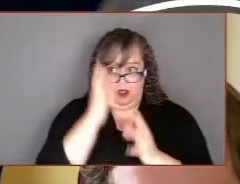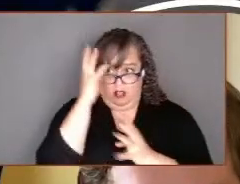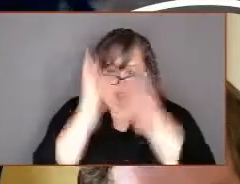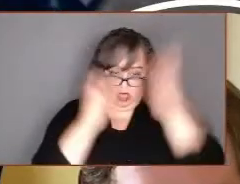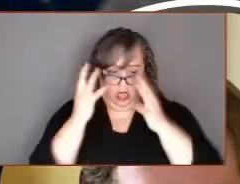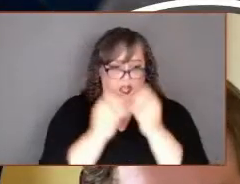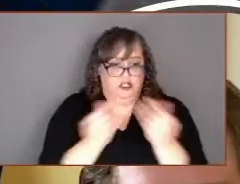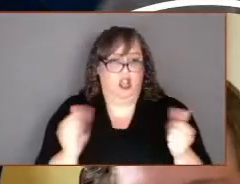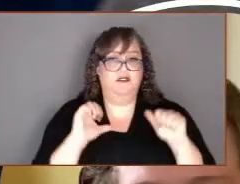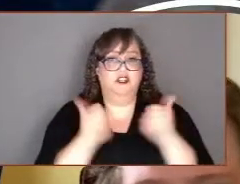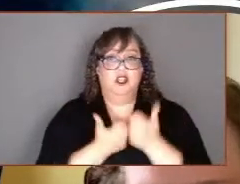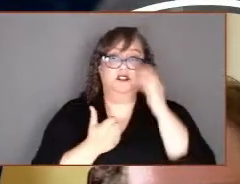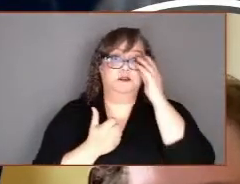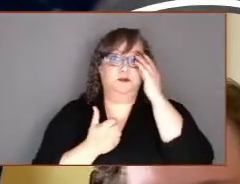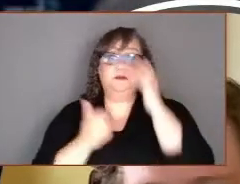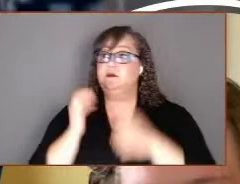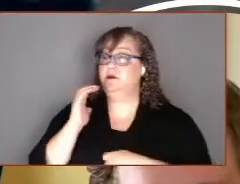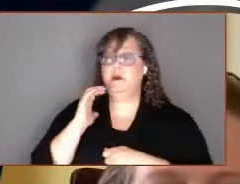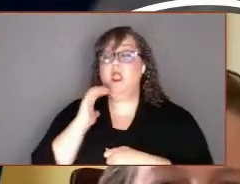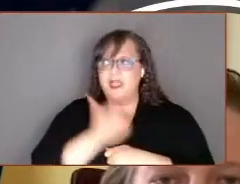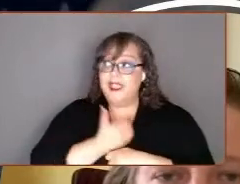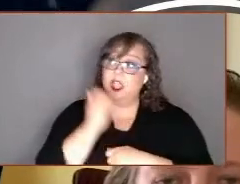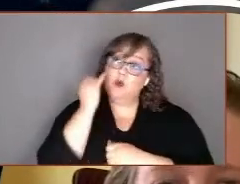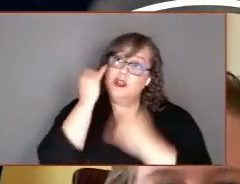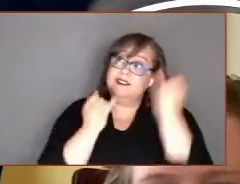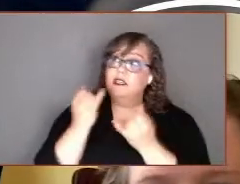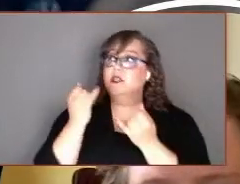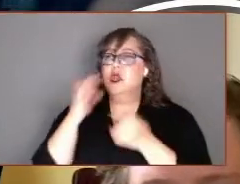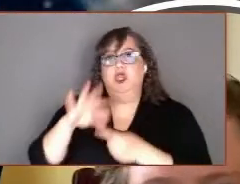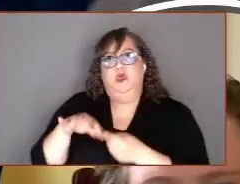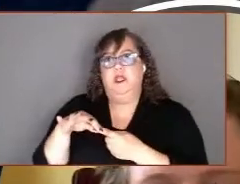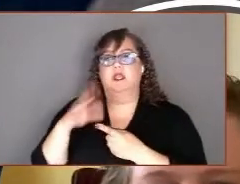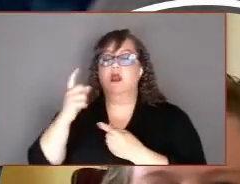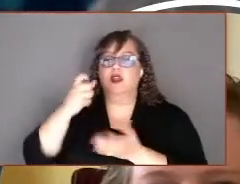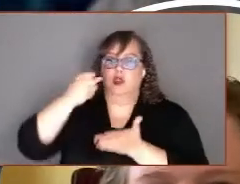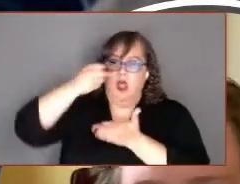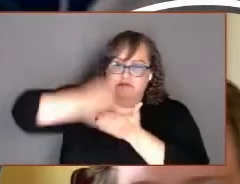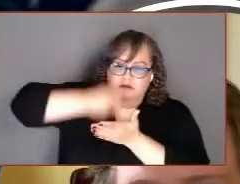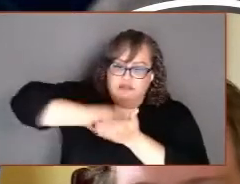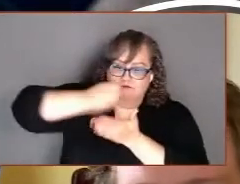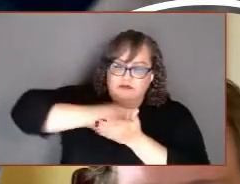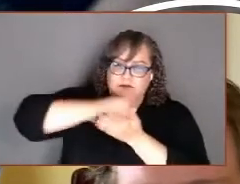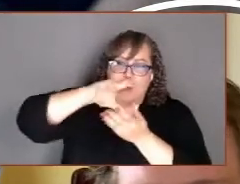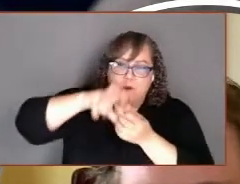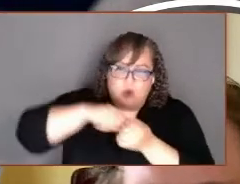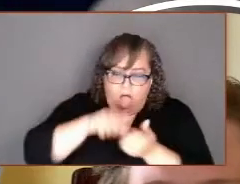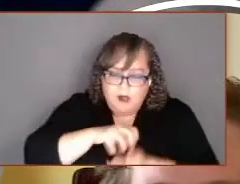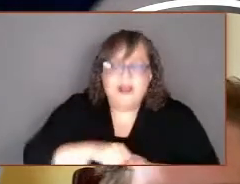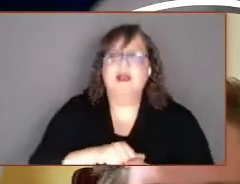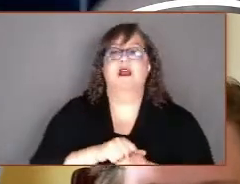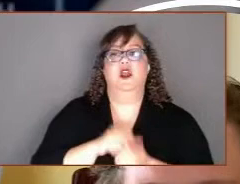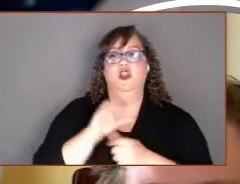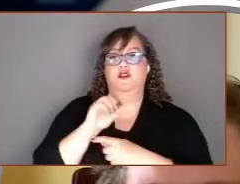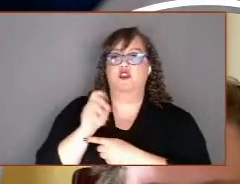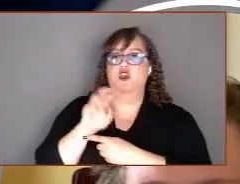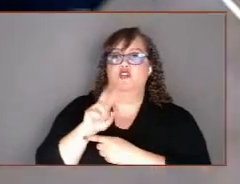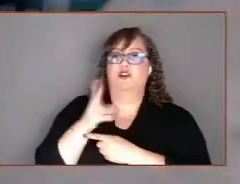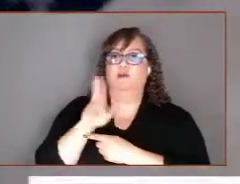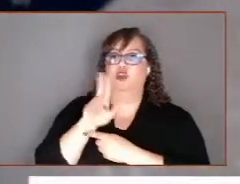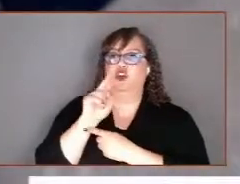drill idea, the unique thing about it was pulverizing the overburden and then sheathing the hole, augering out the